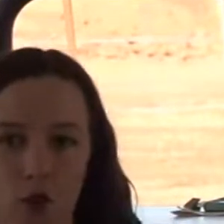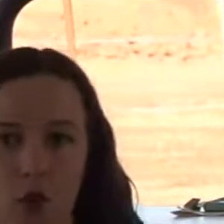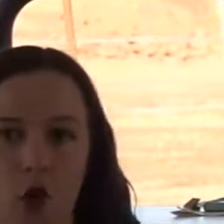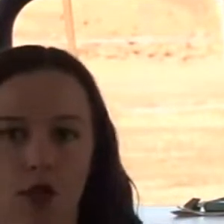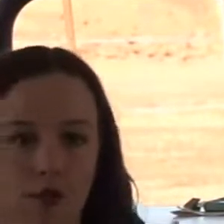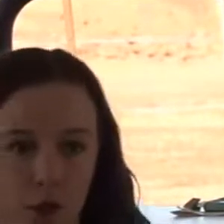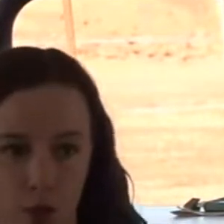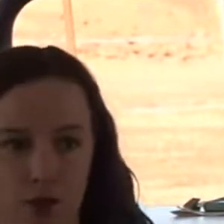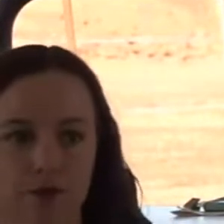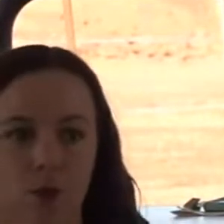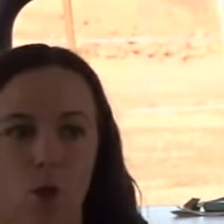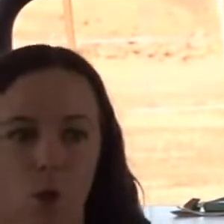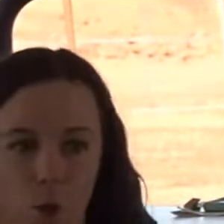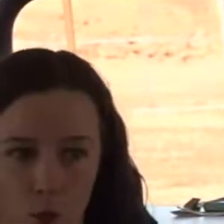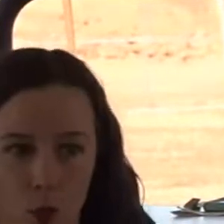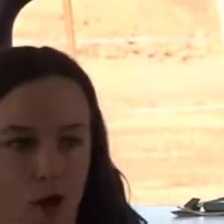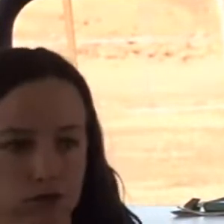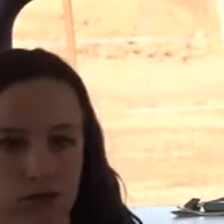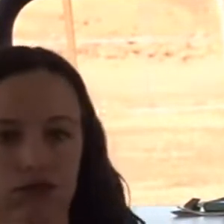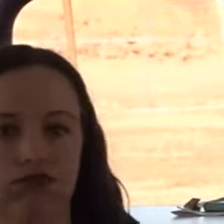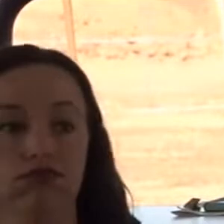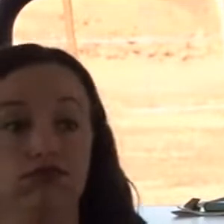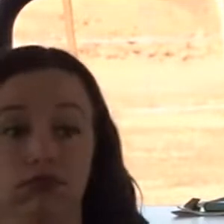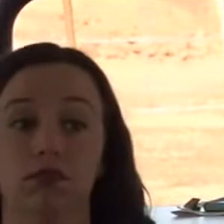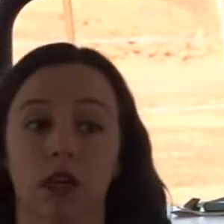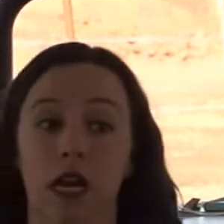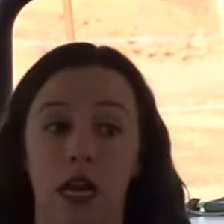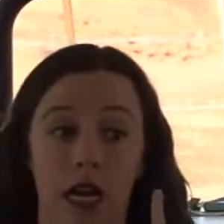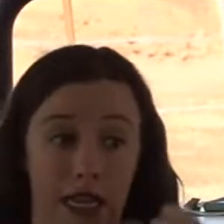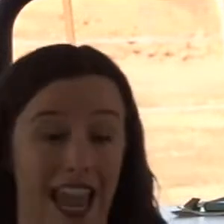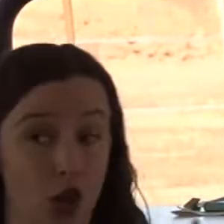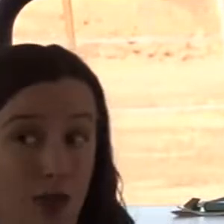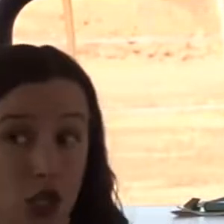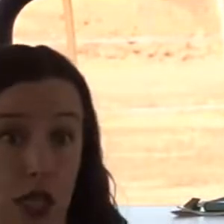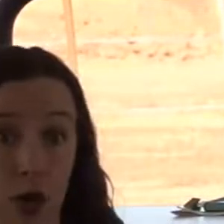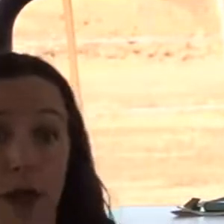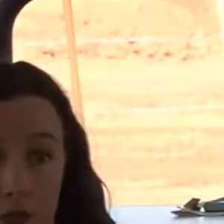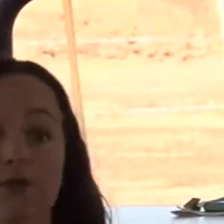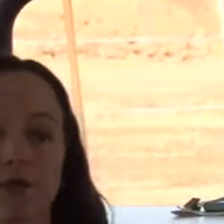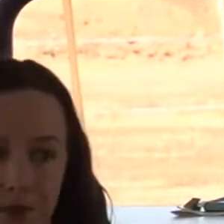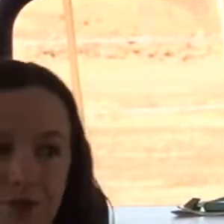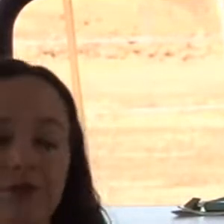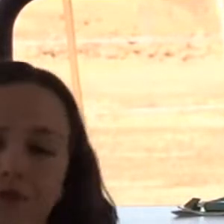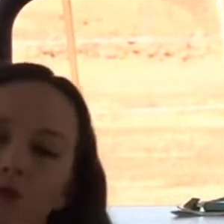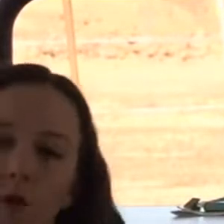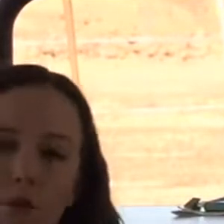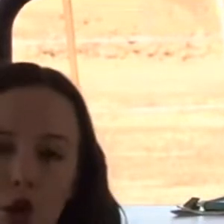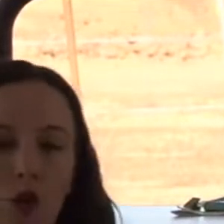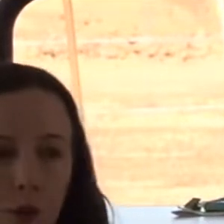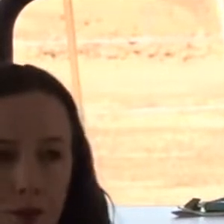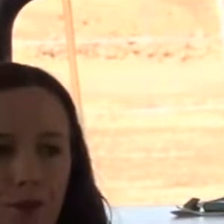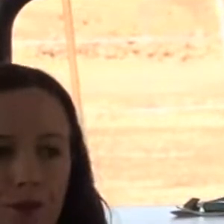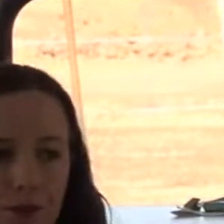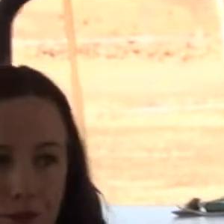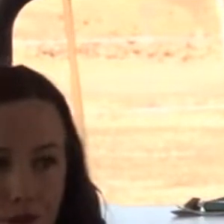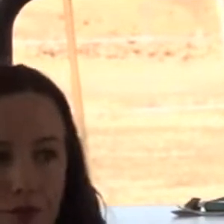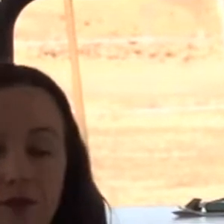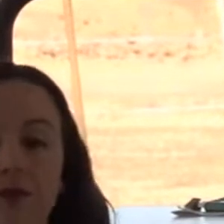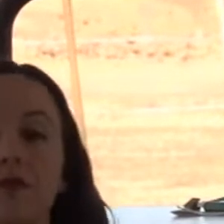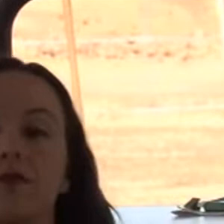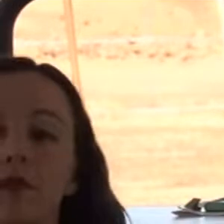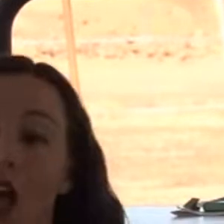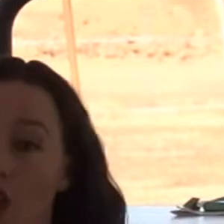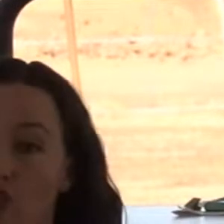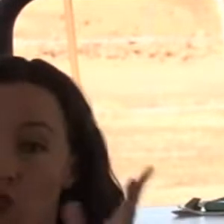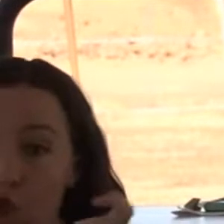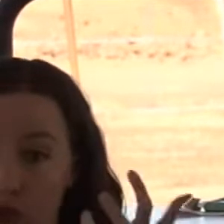your support that you give all the time. So if I put that down, can you still hear me? Okay, that's probably a little better. So as you've